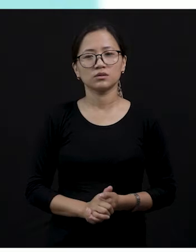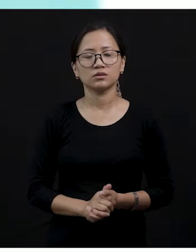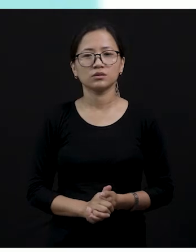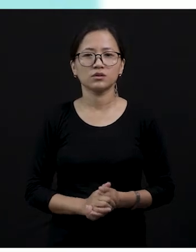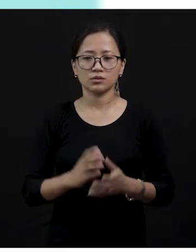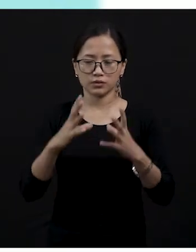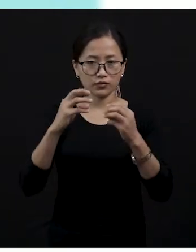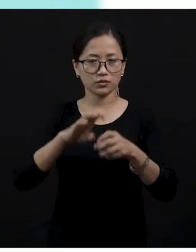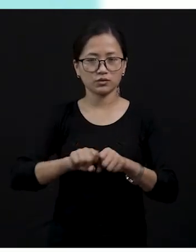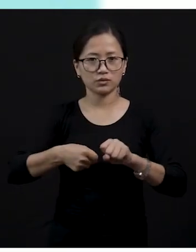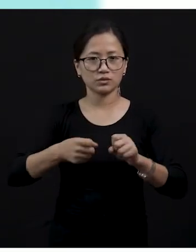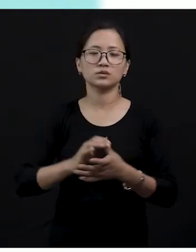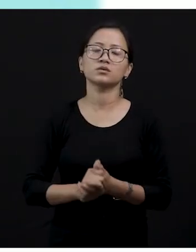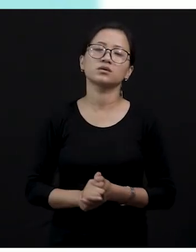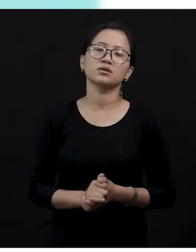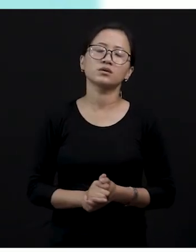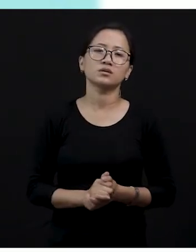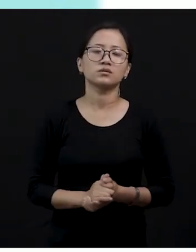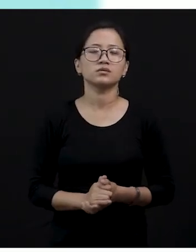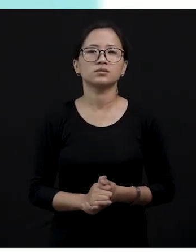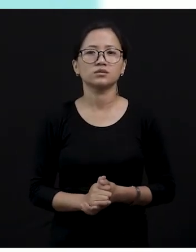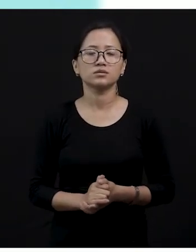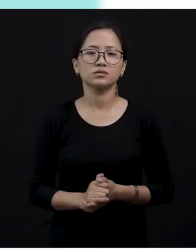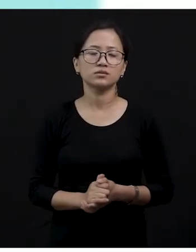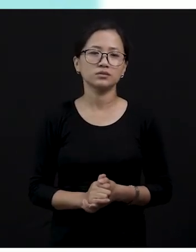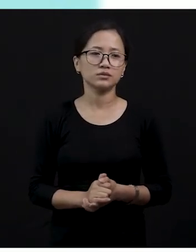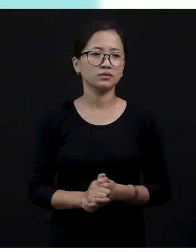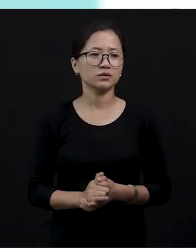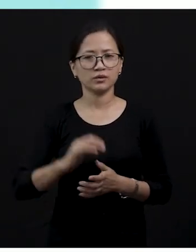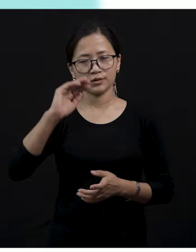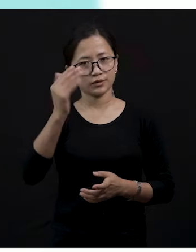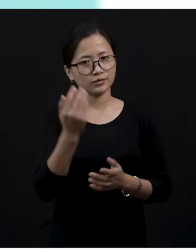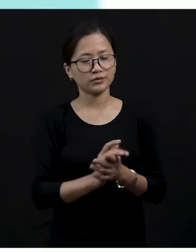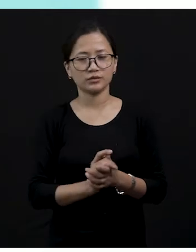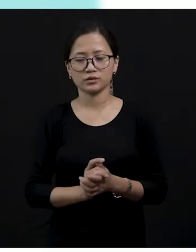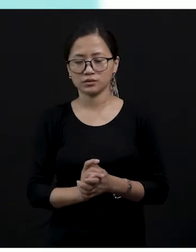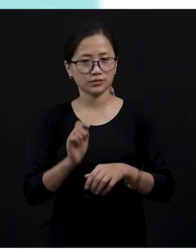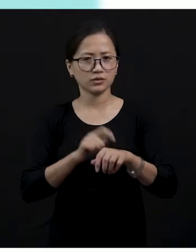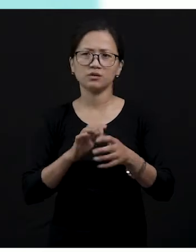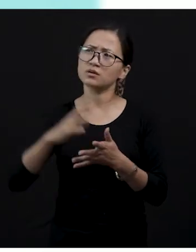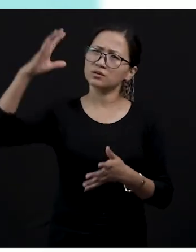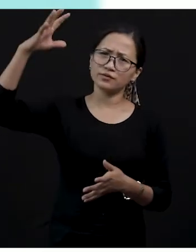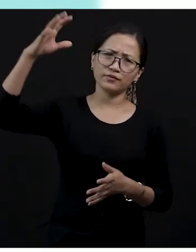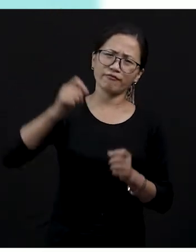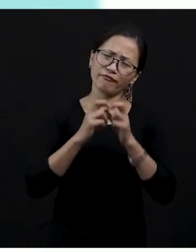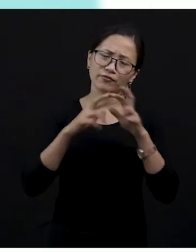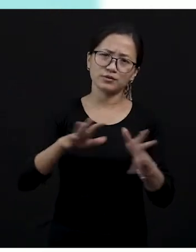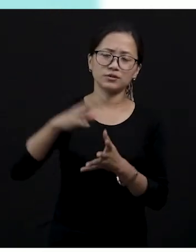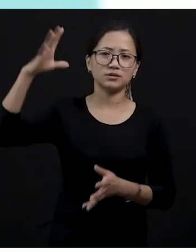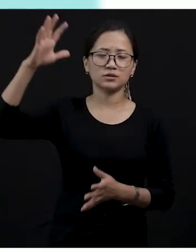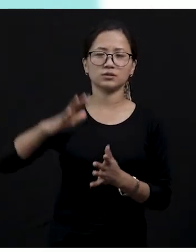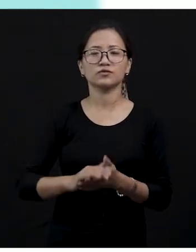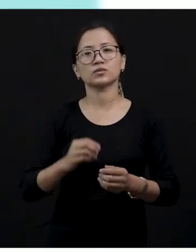of water, very wet, you keep it in the sun to dry. Yes? After some time, if it is very sunny, after a few hours, you just go and